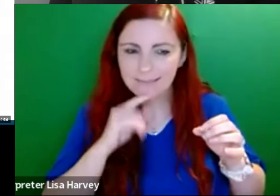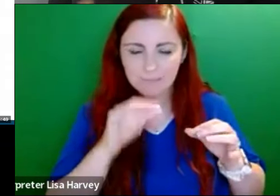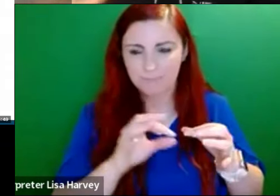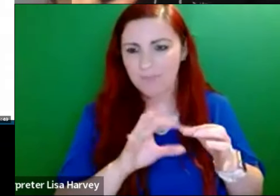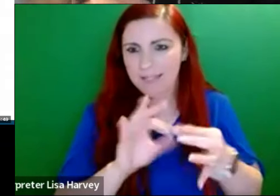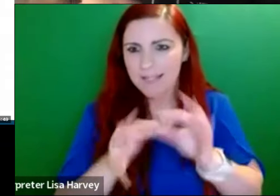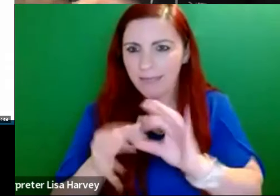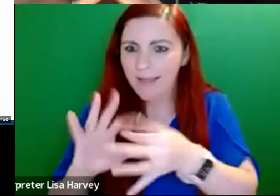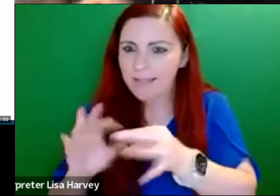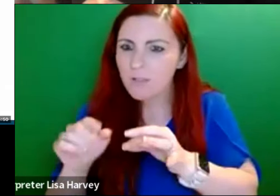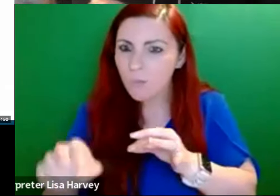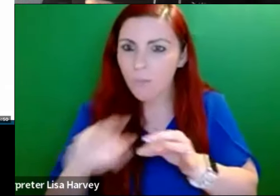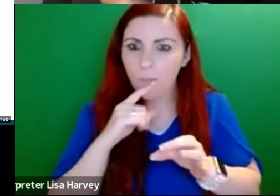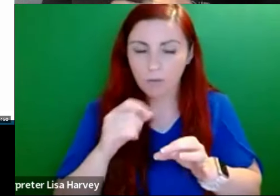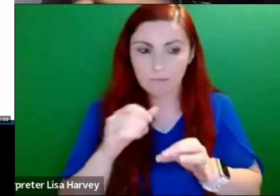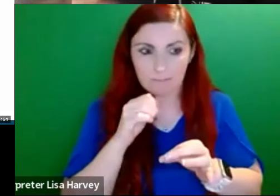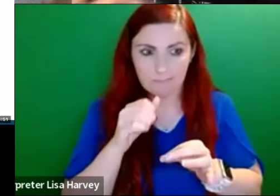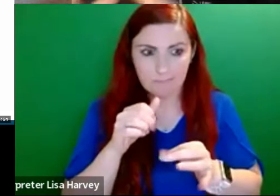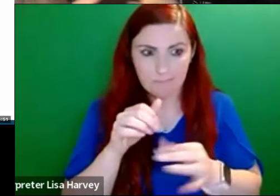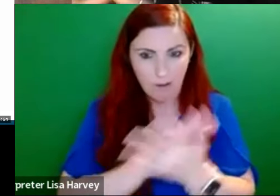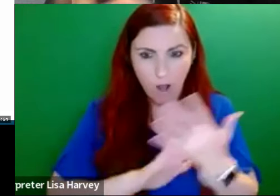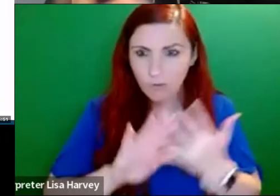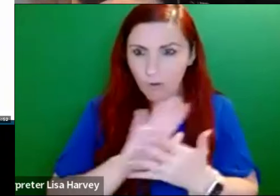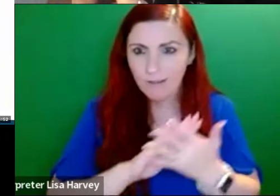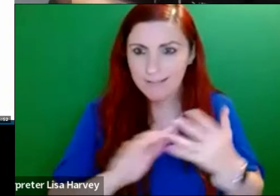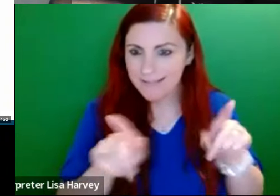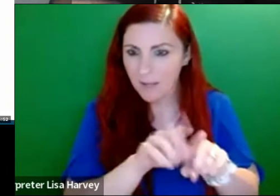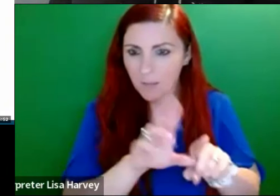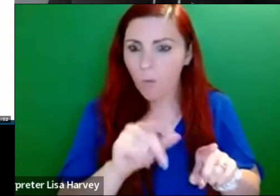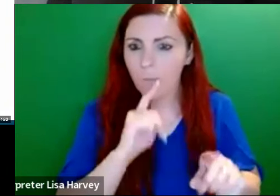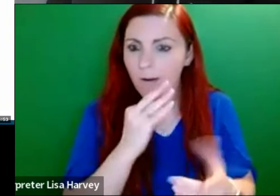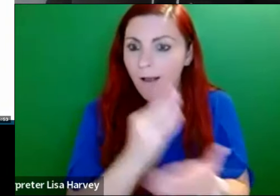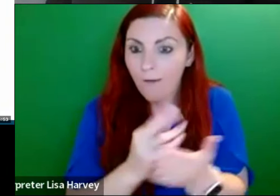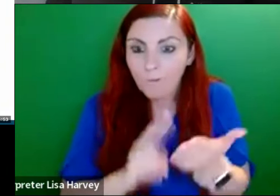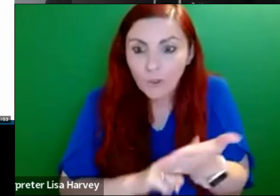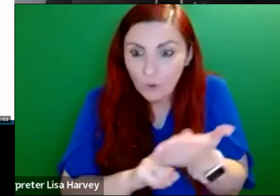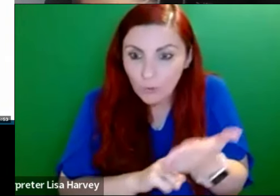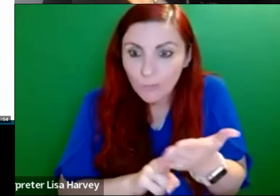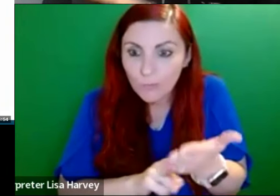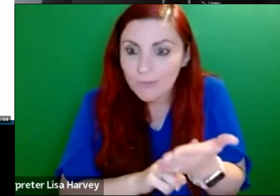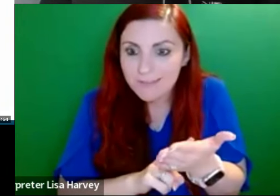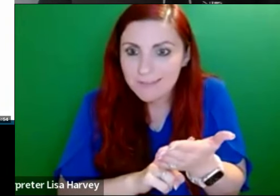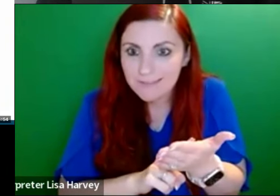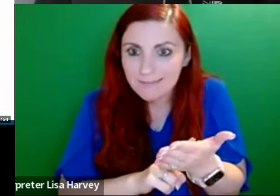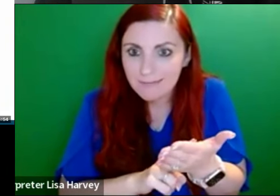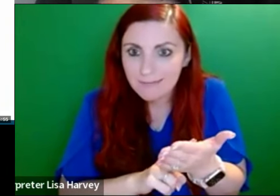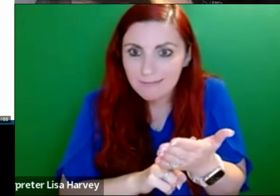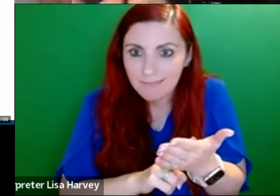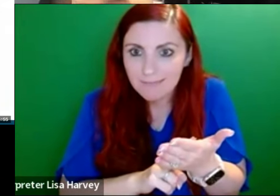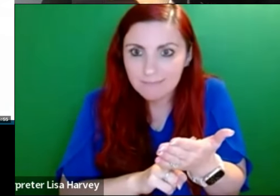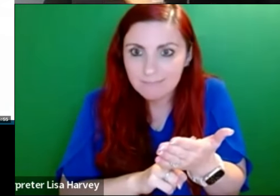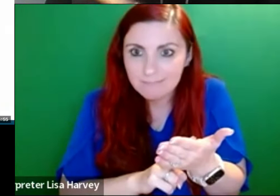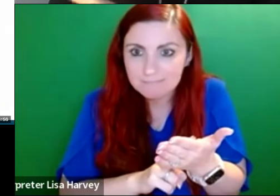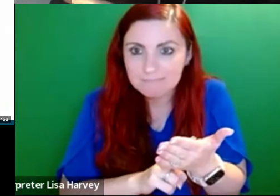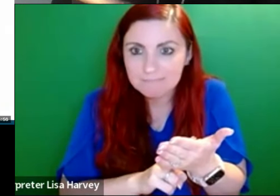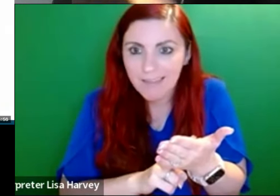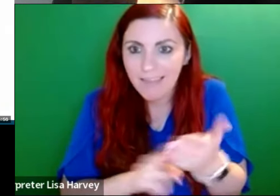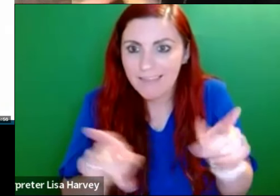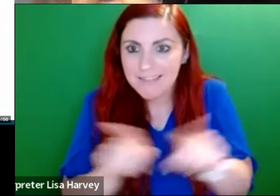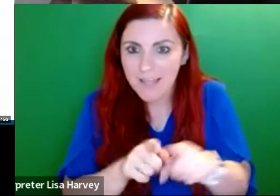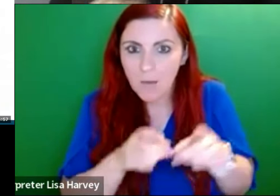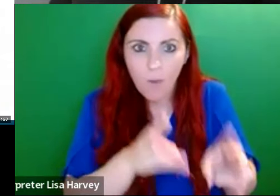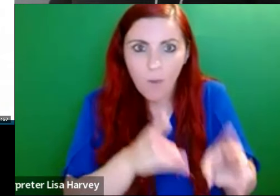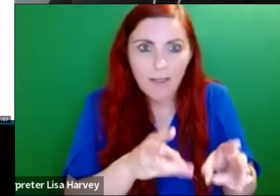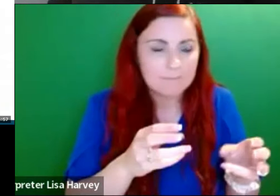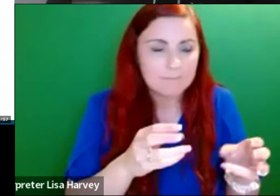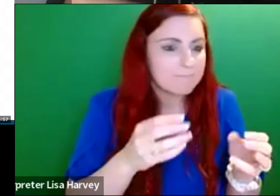are not all actually the same thing, but they're often used interchangeably, these terms. It's useful